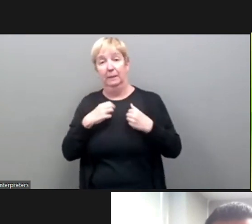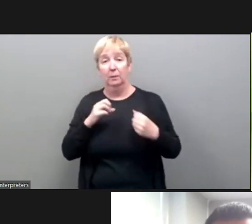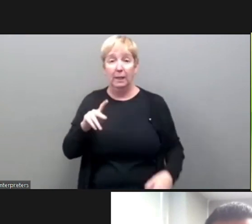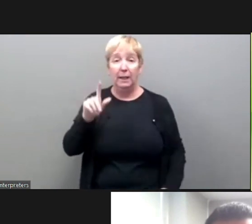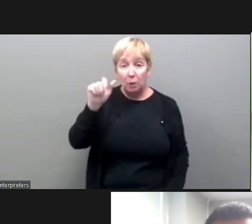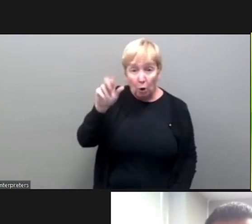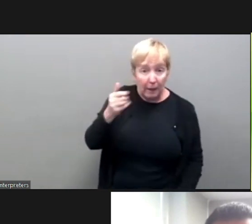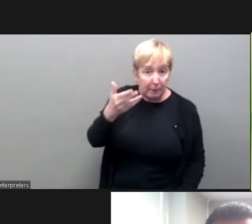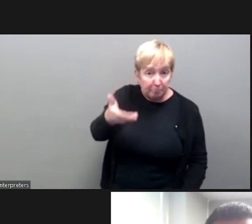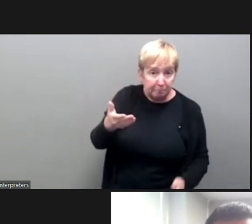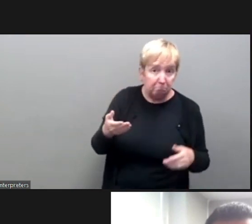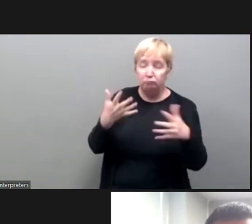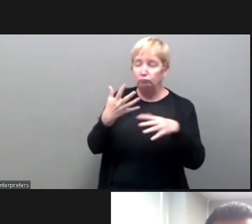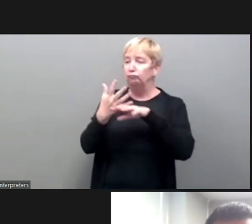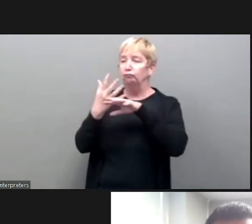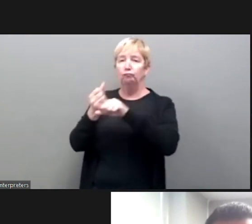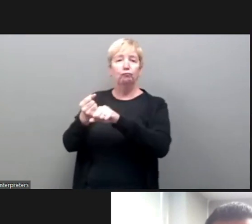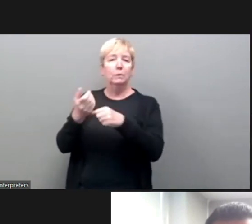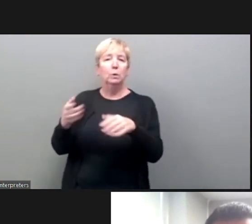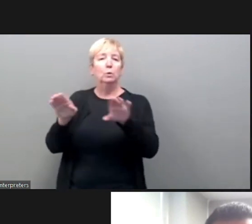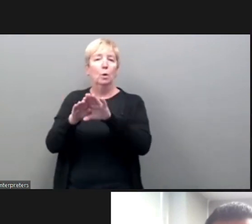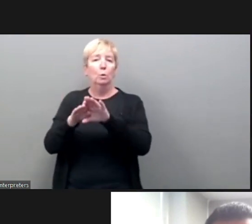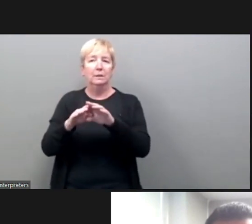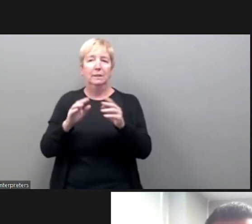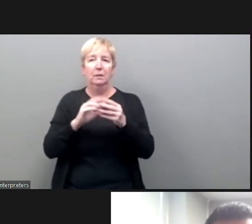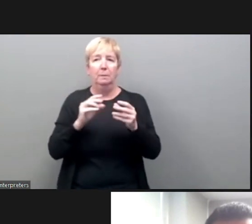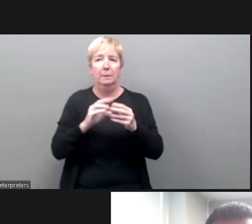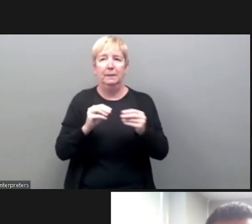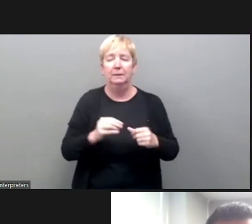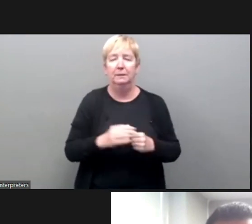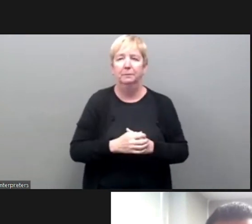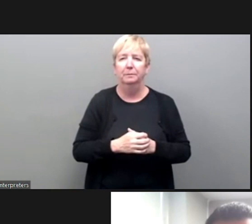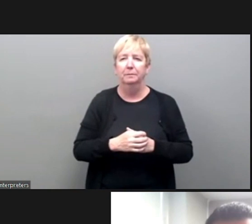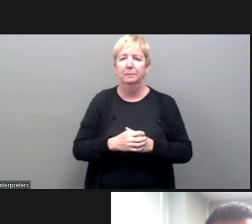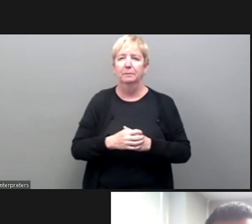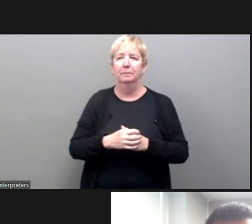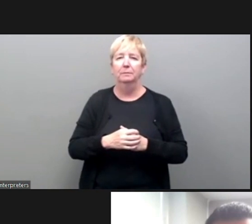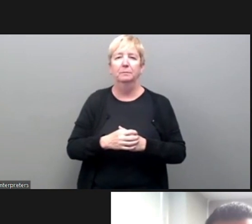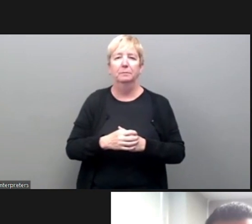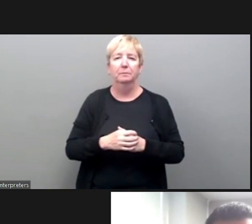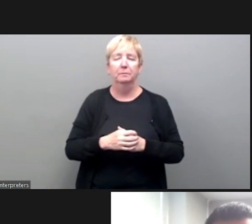Okay, great. Nice to hear from you. How you doing? Oh,